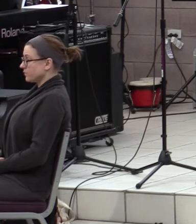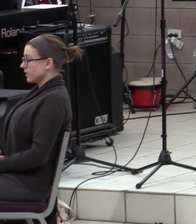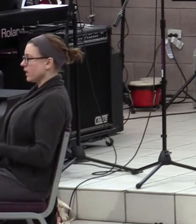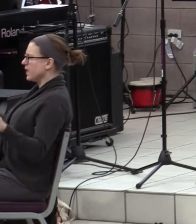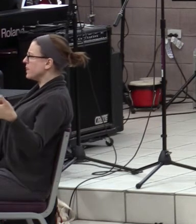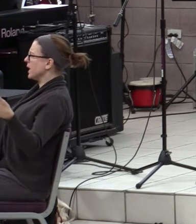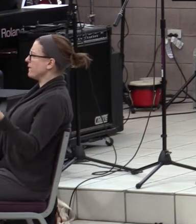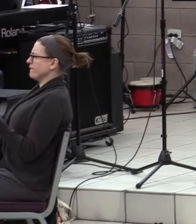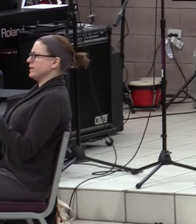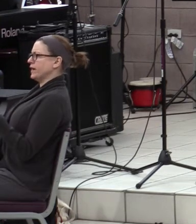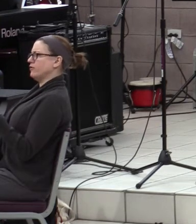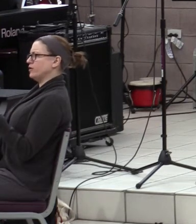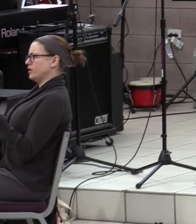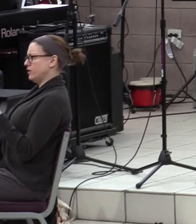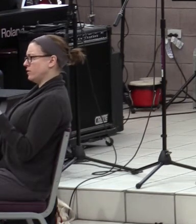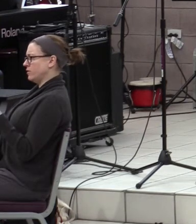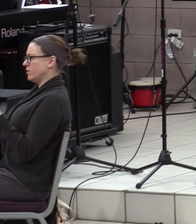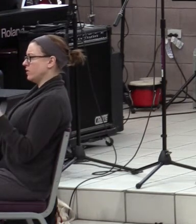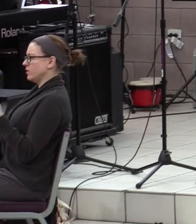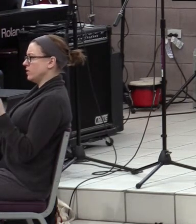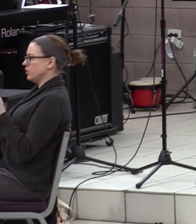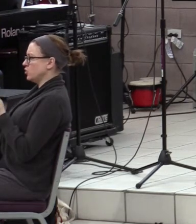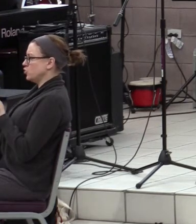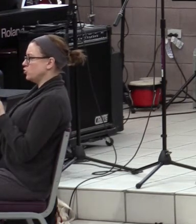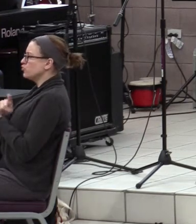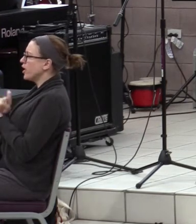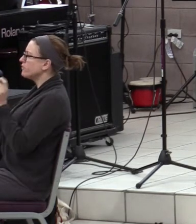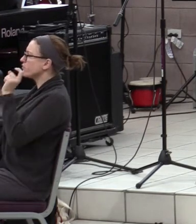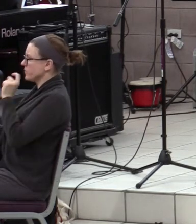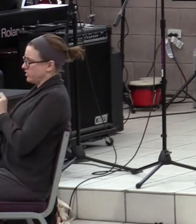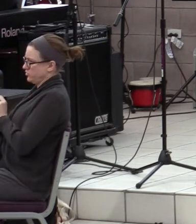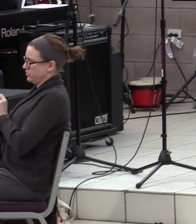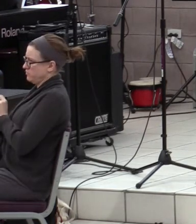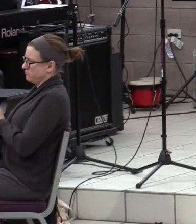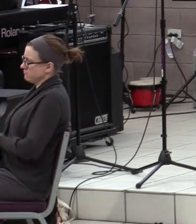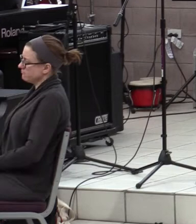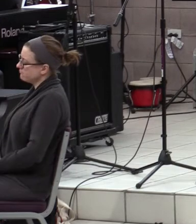Invitation to transformation.